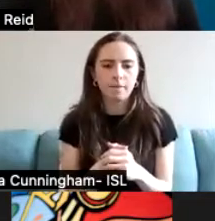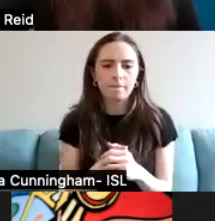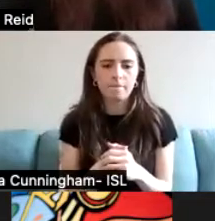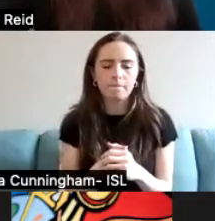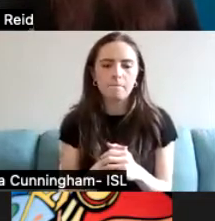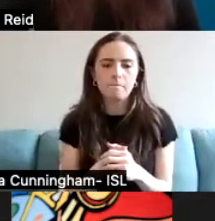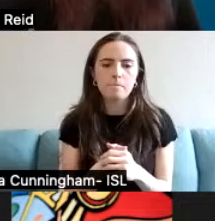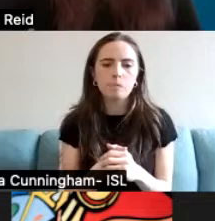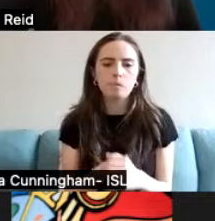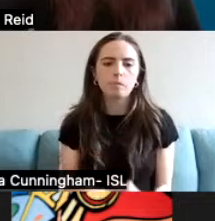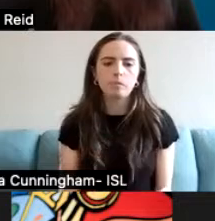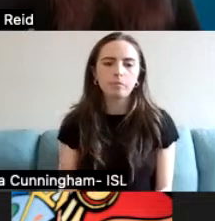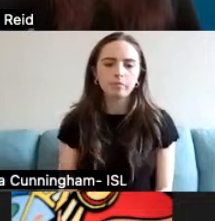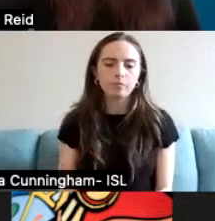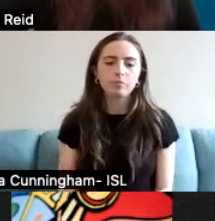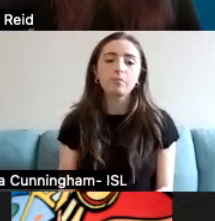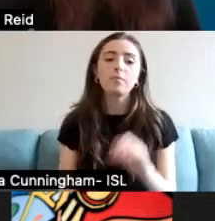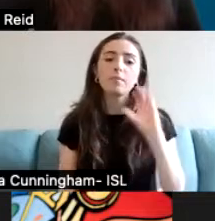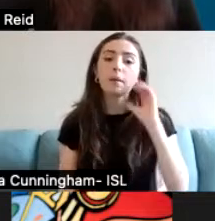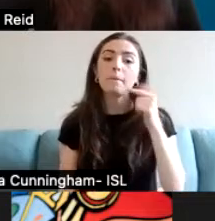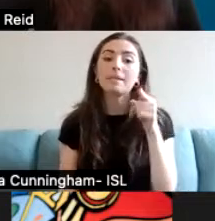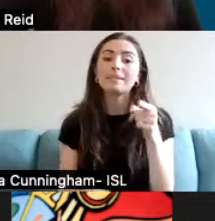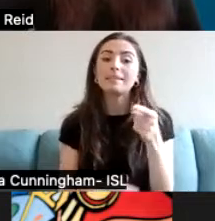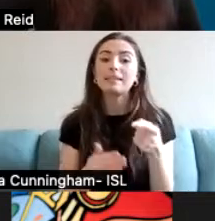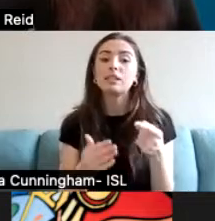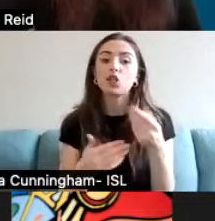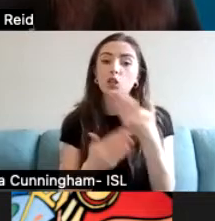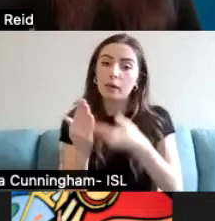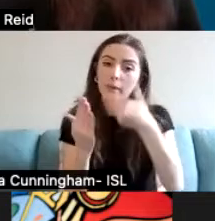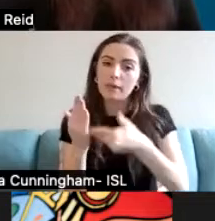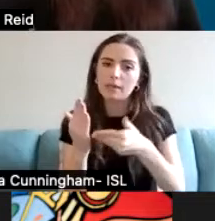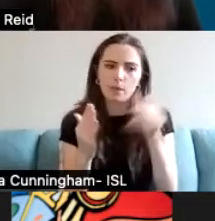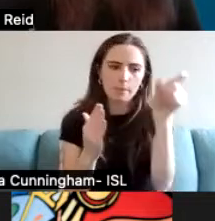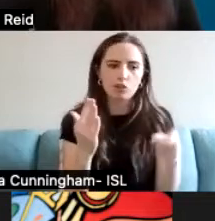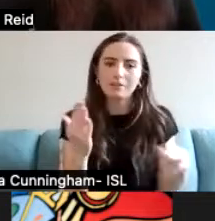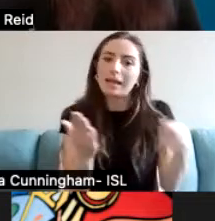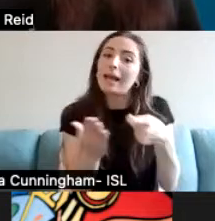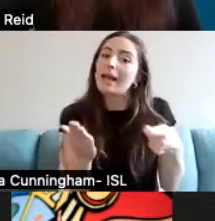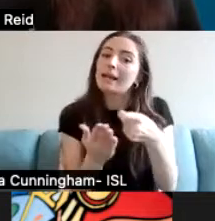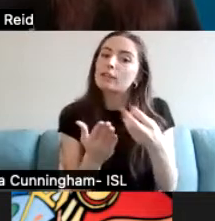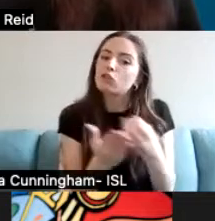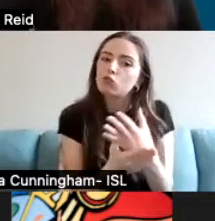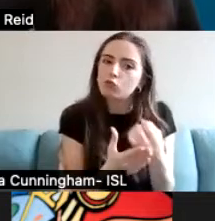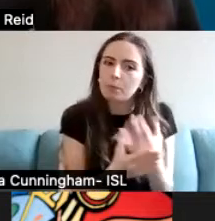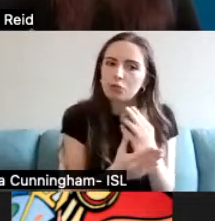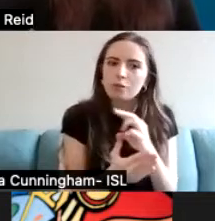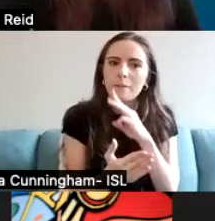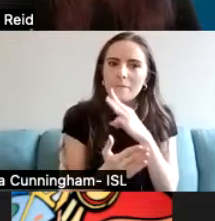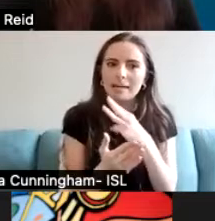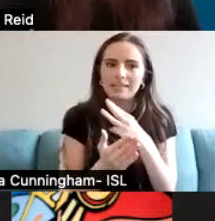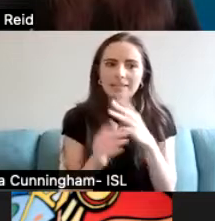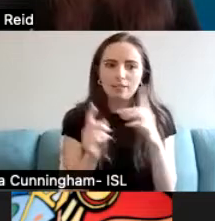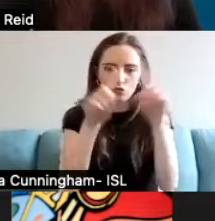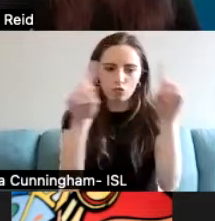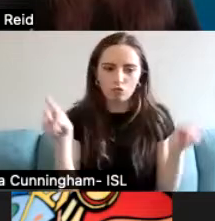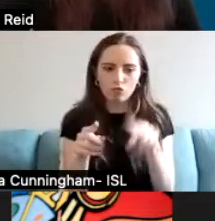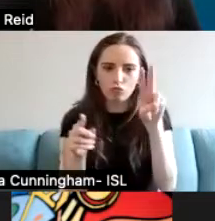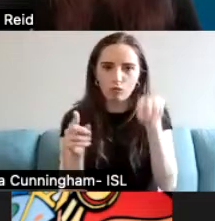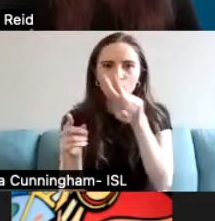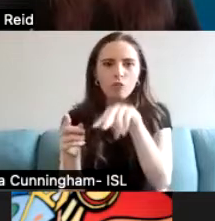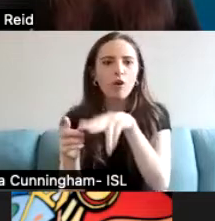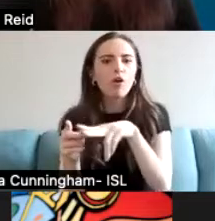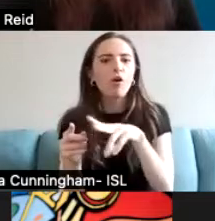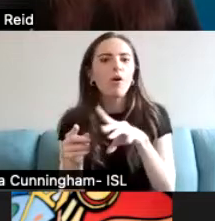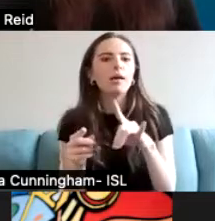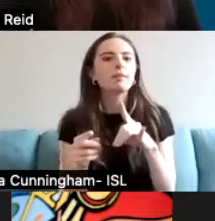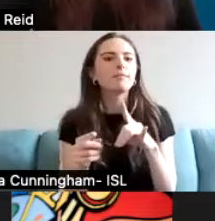But because this document has alt text for that image, it's able to describe it for a screen reader user like myself.